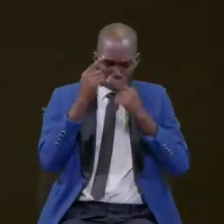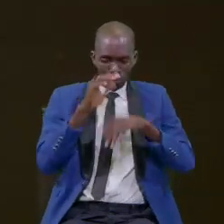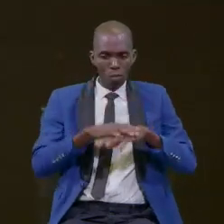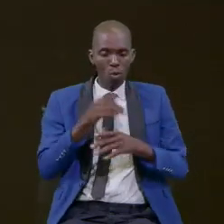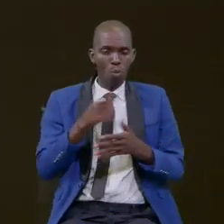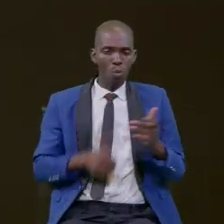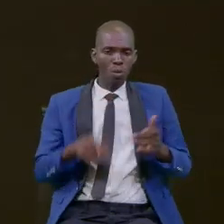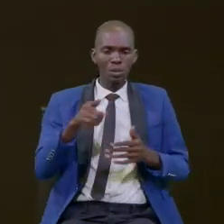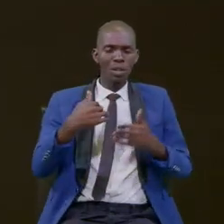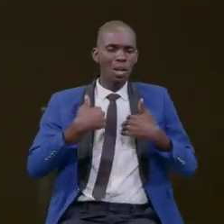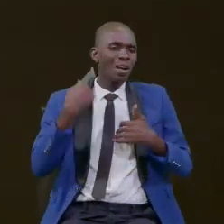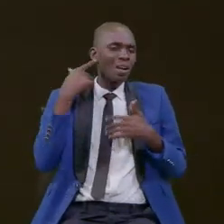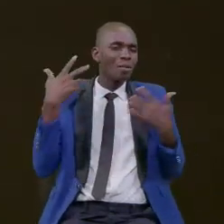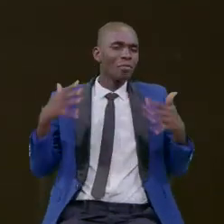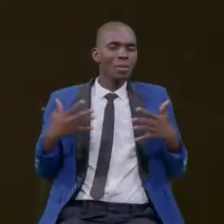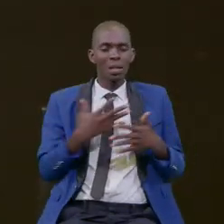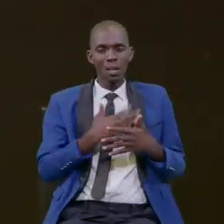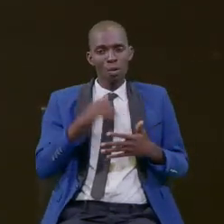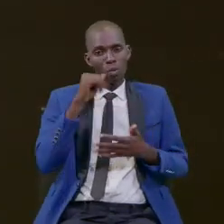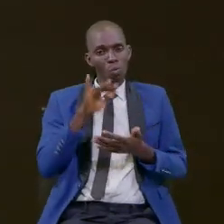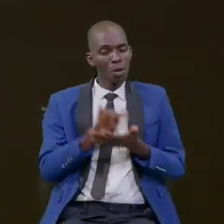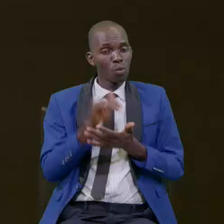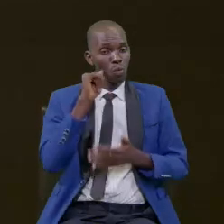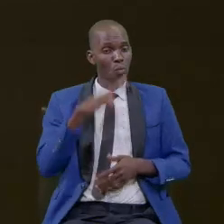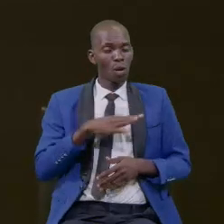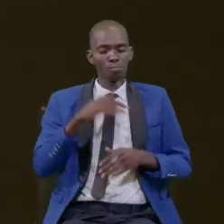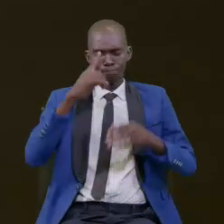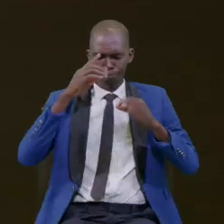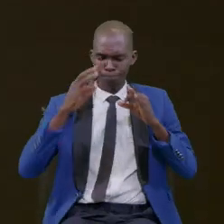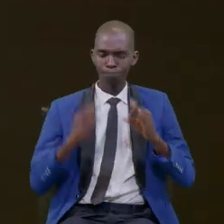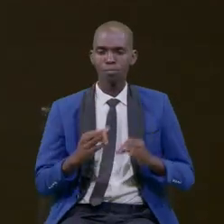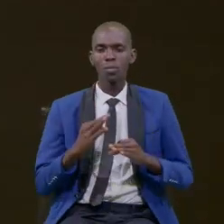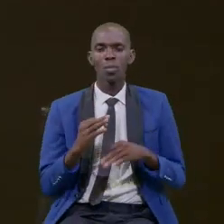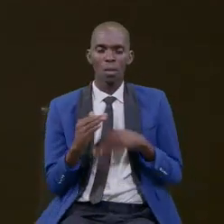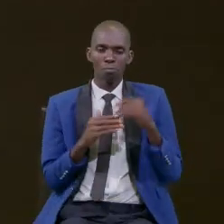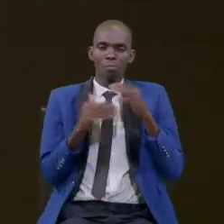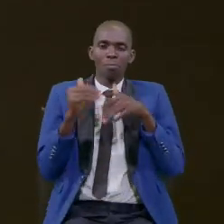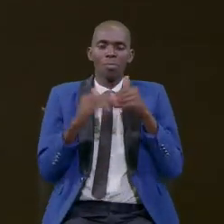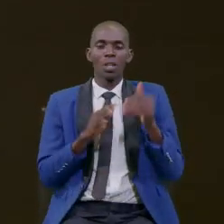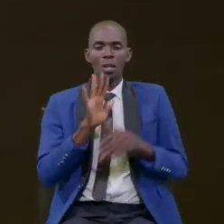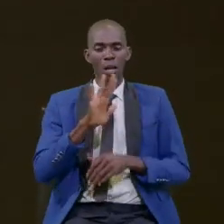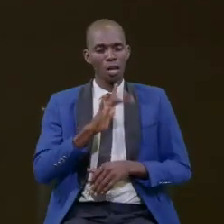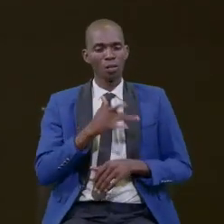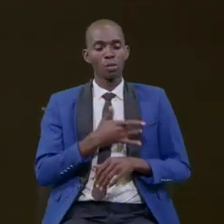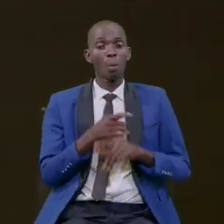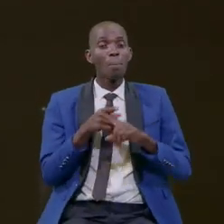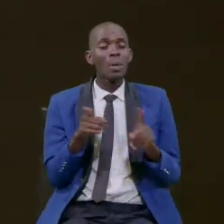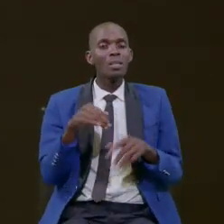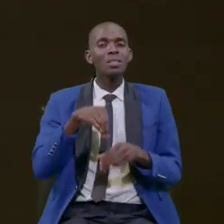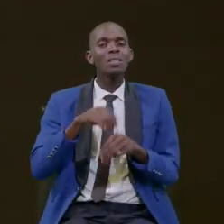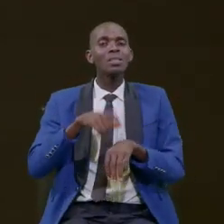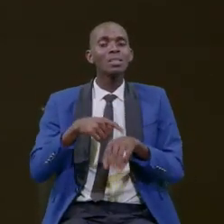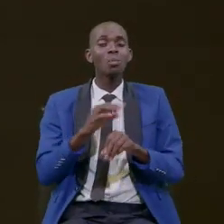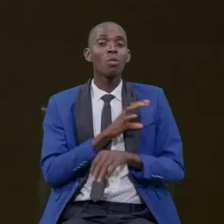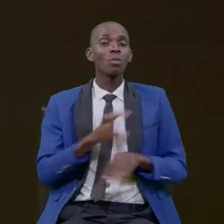as a result of that, she built up a conviction. But these people at the time of Christ, they